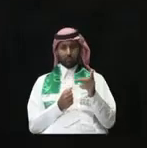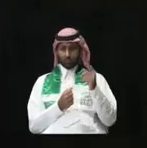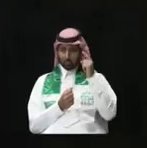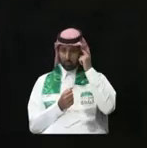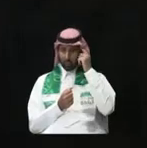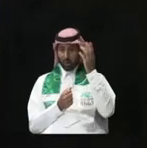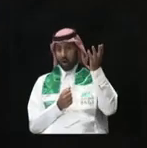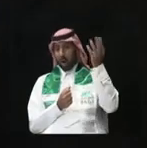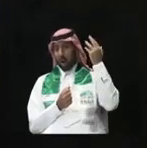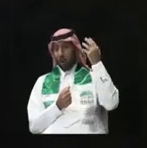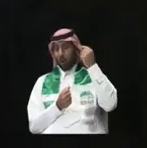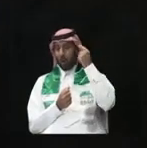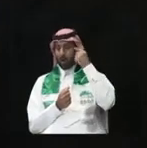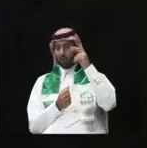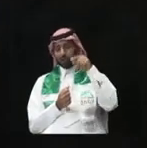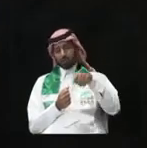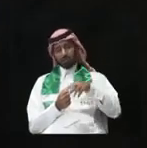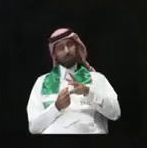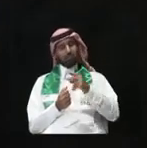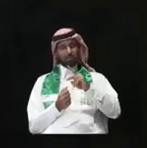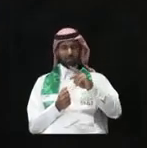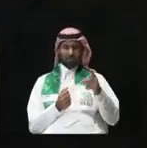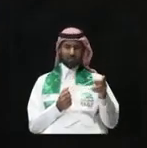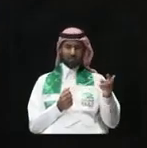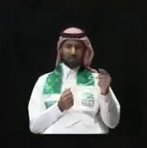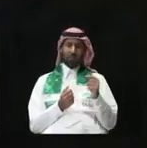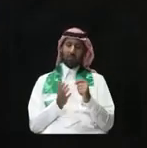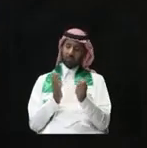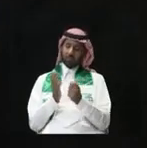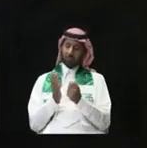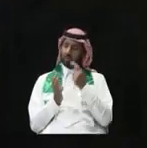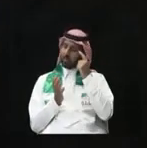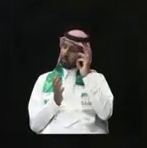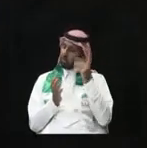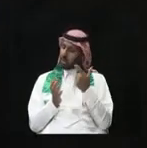or thousands years ago. Make notes in